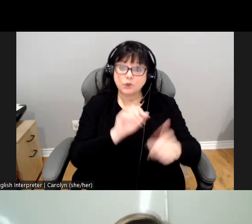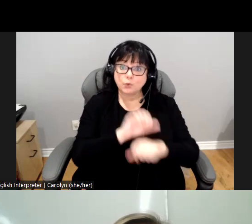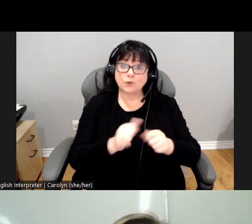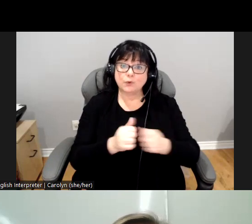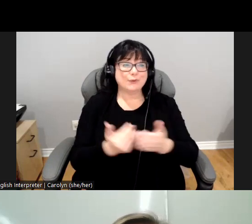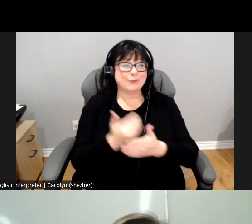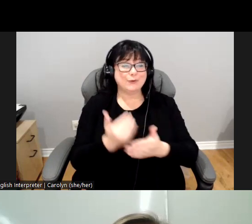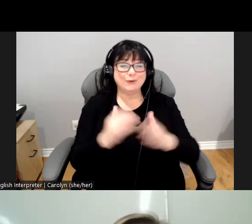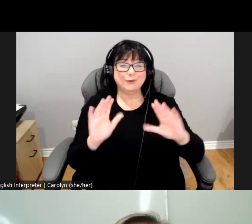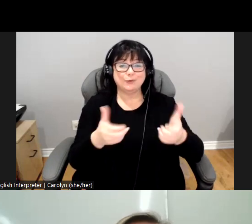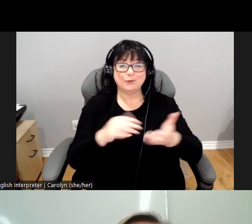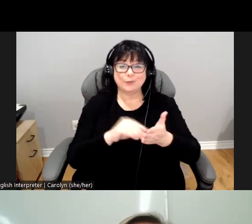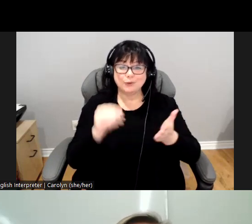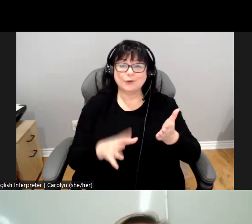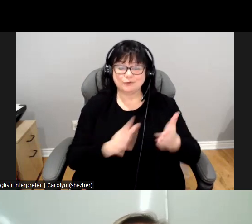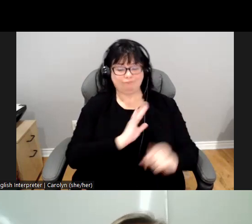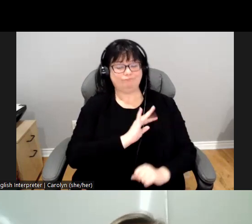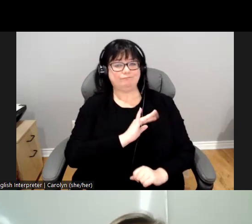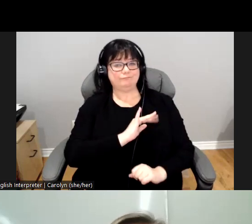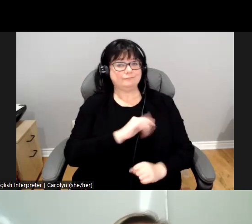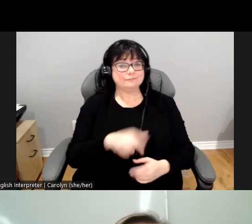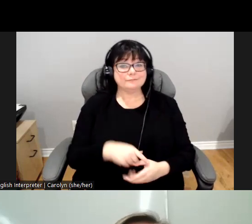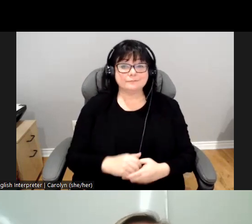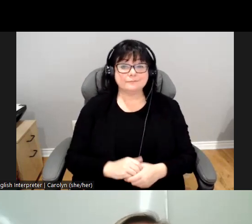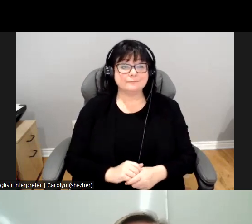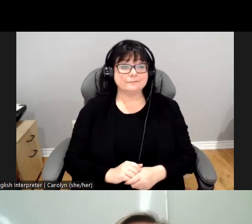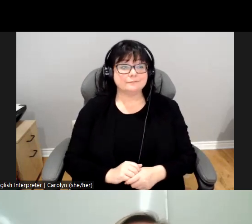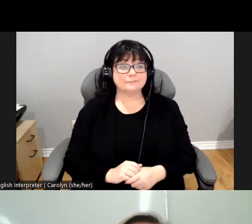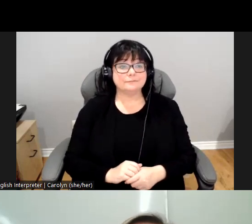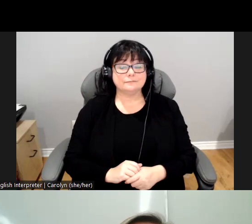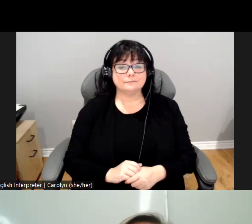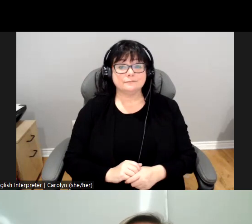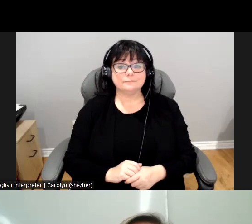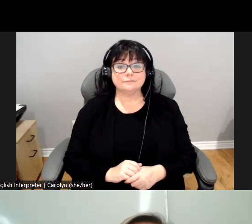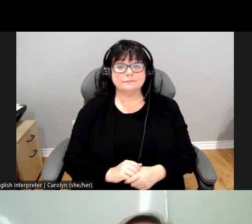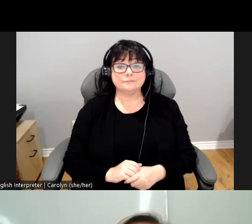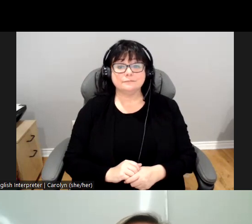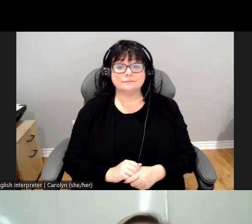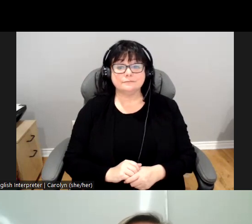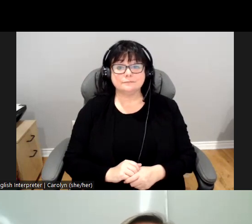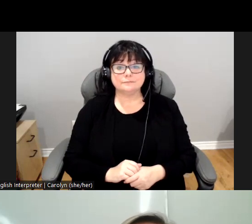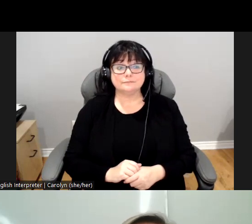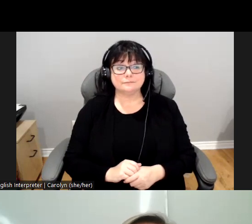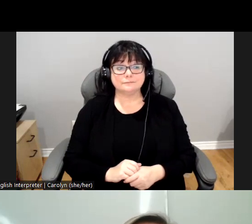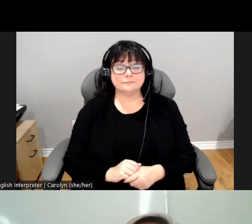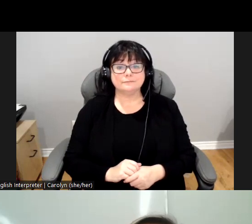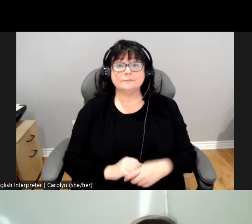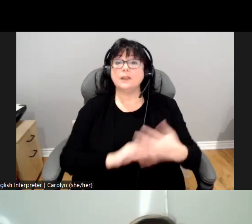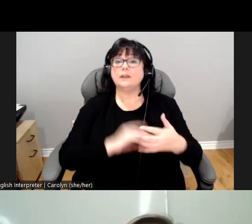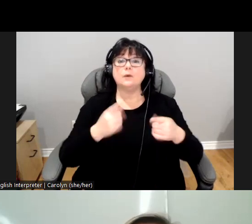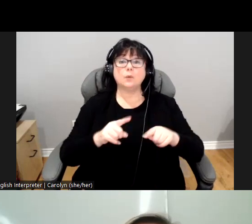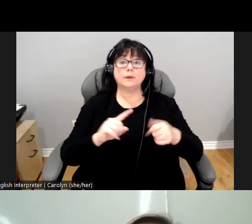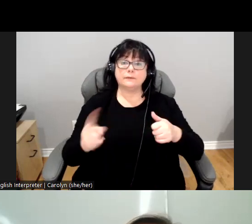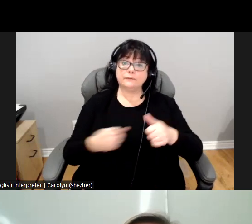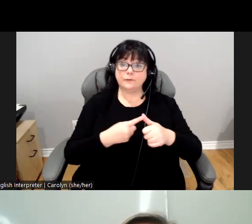for them. When we initially started this program, we thought it would be better to offer it on